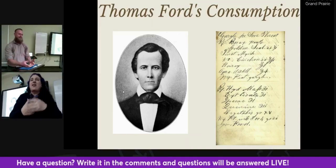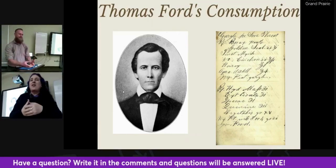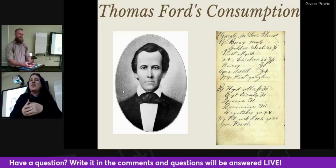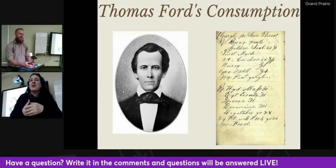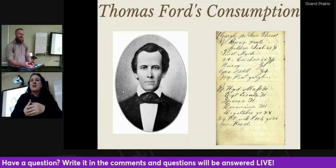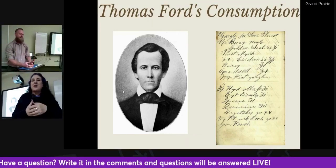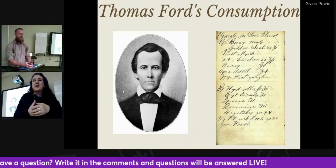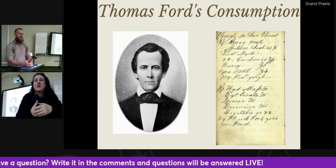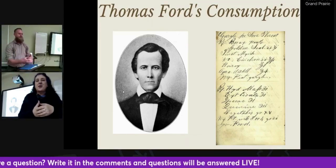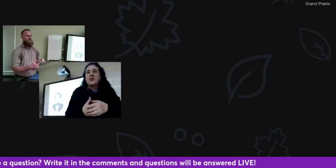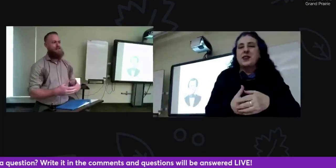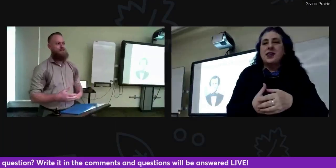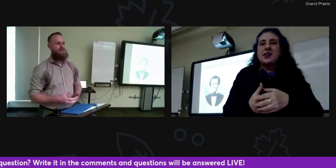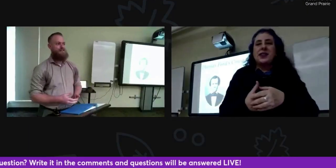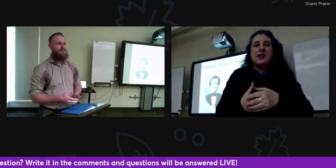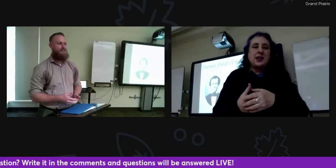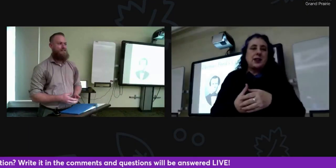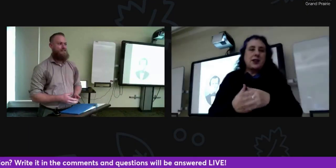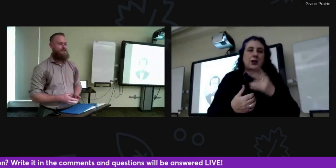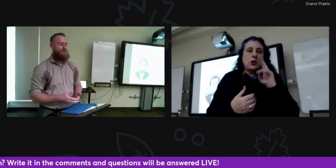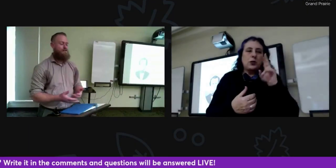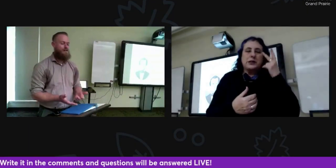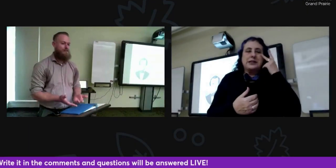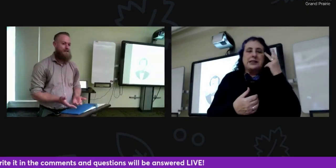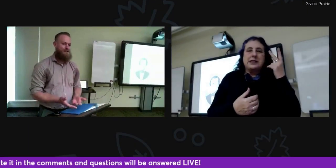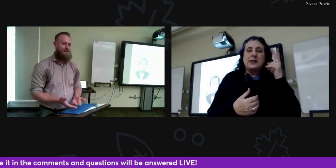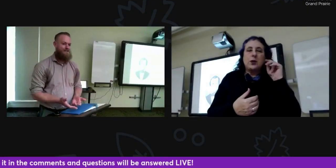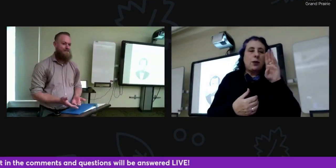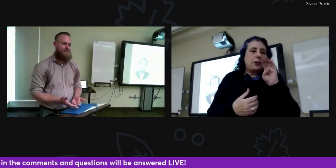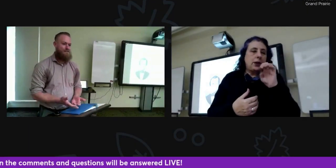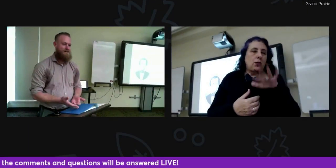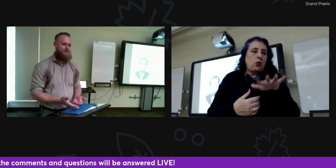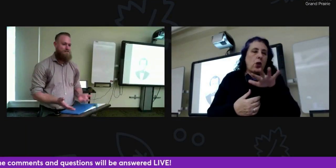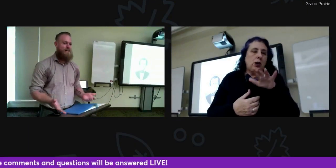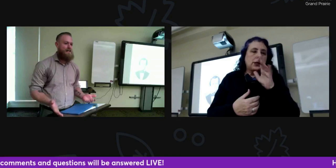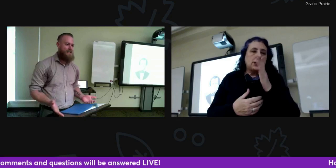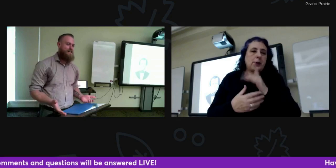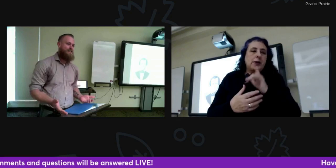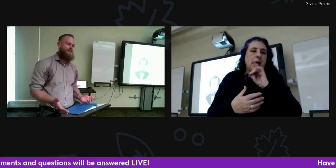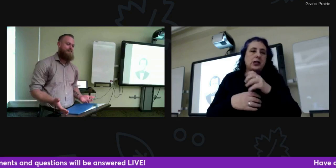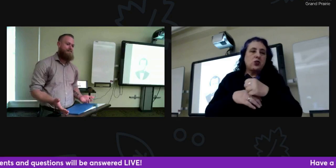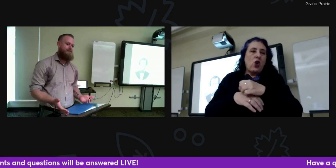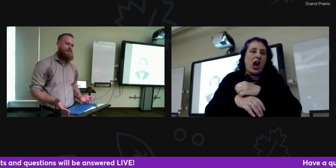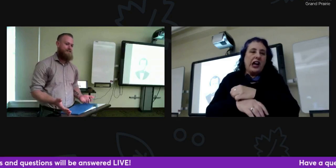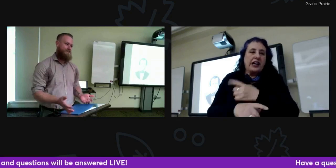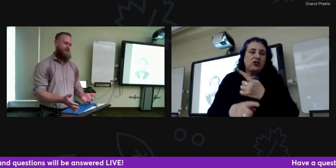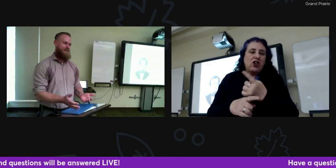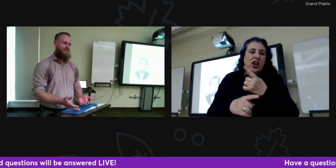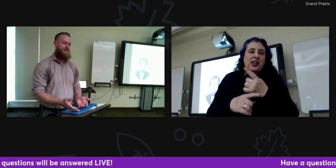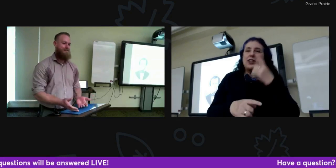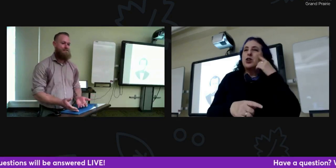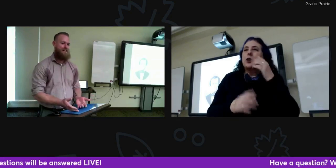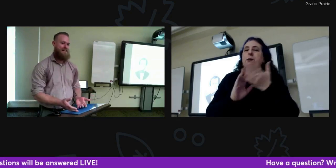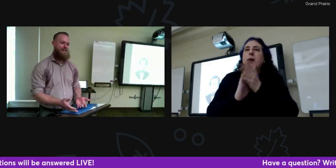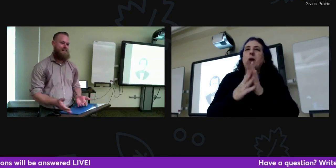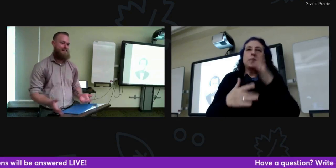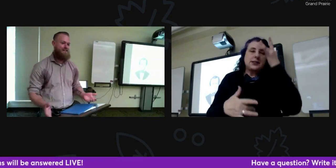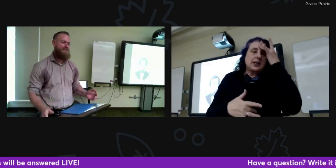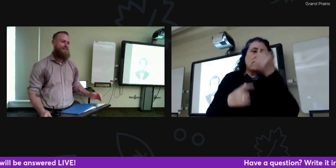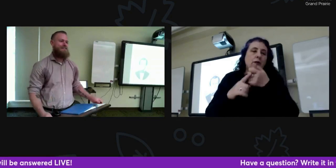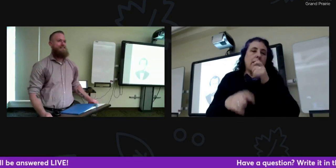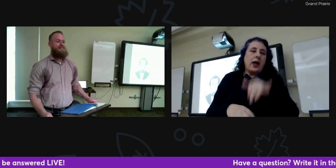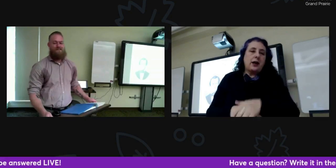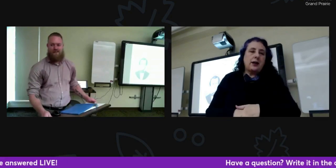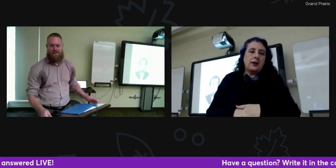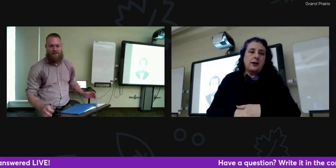Yeah. Like, you know, you can see, you don't want to be around something that's rotted. Right. Because you can get sick from that, you